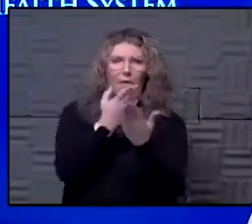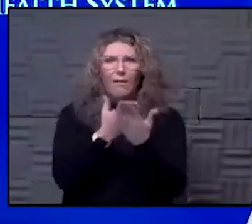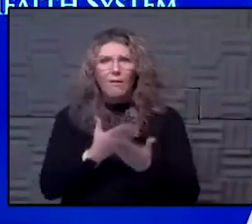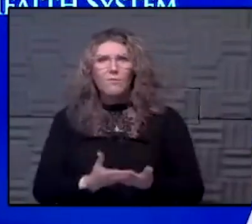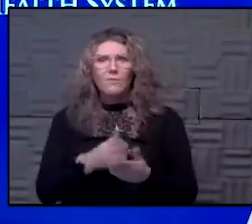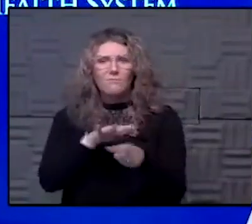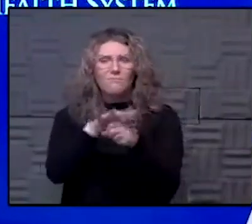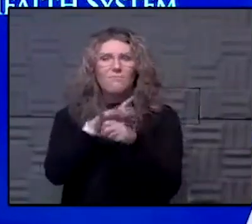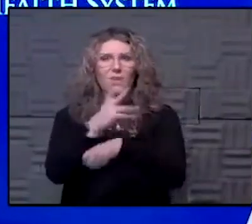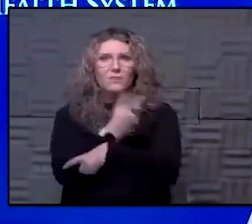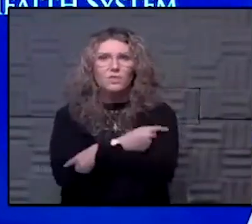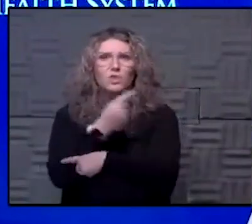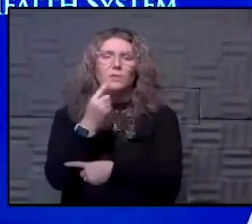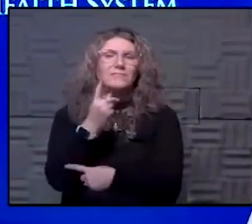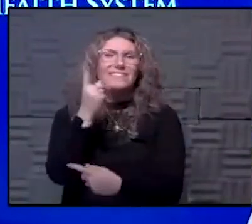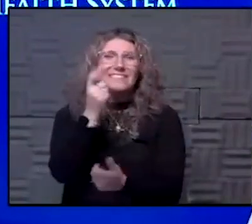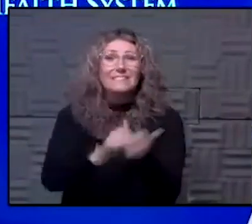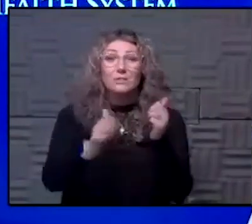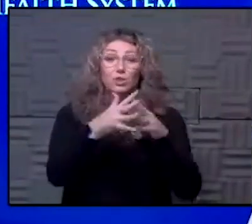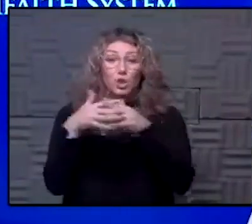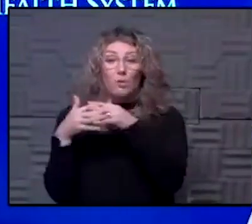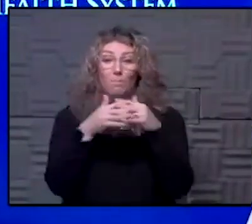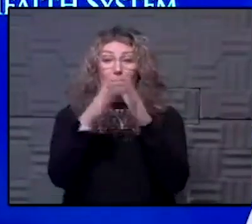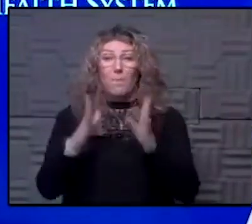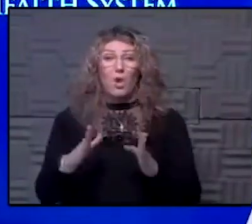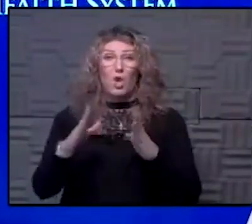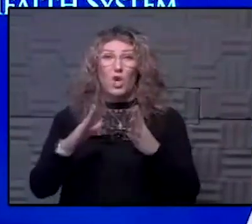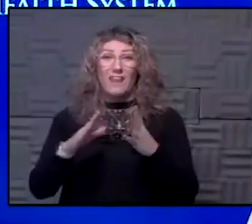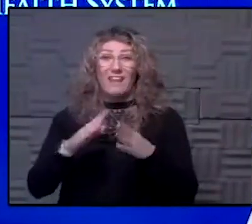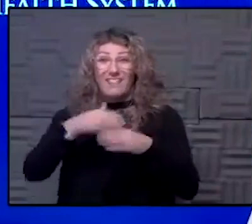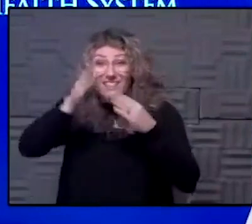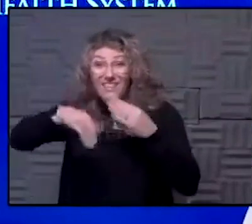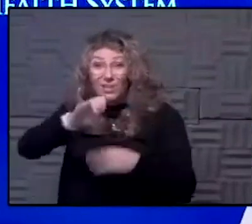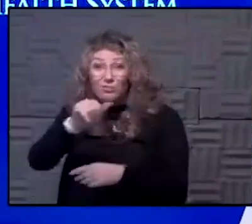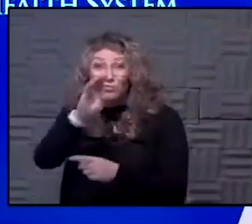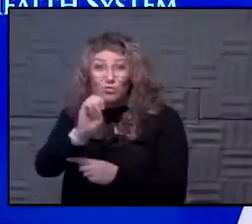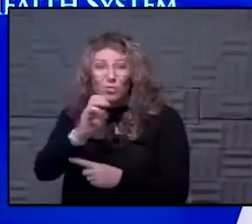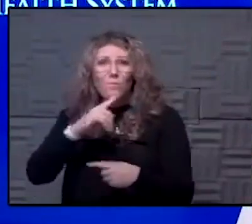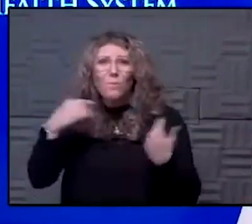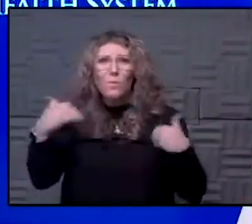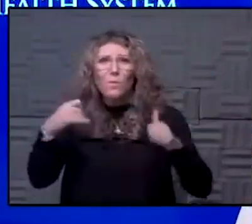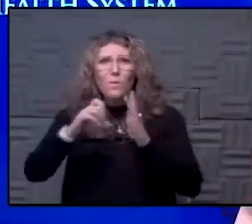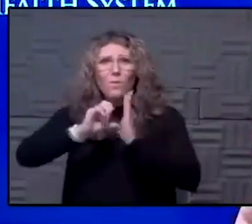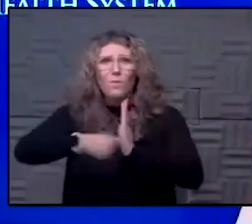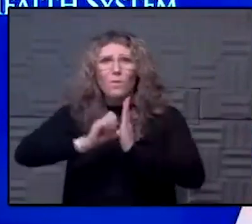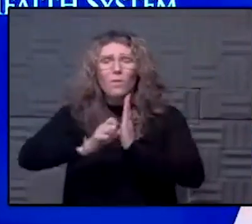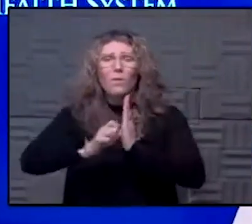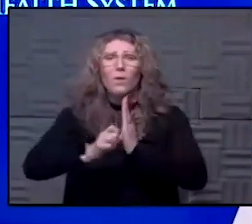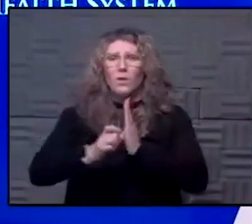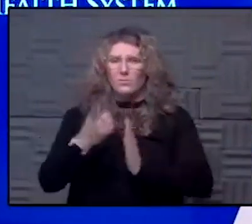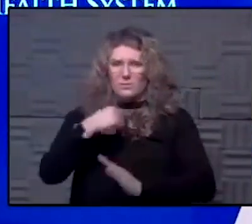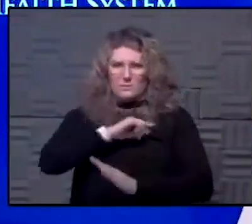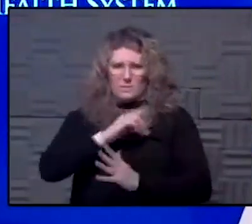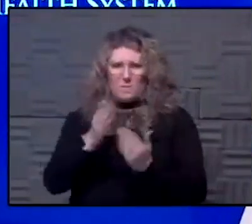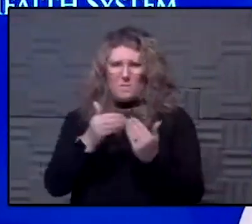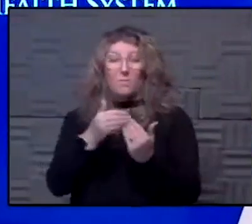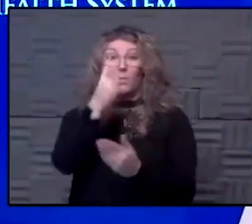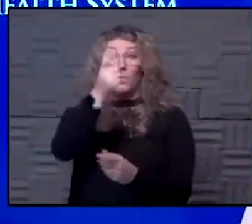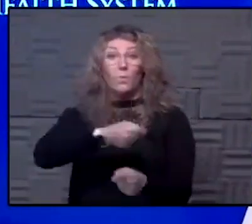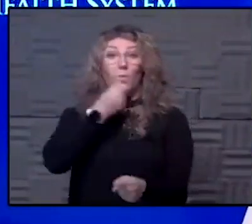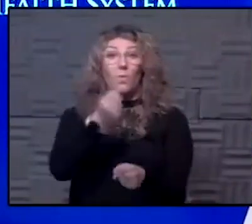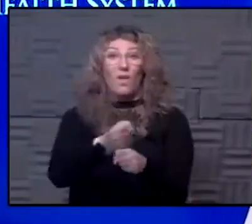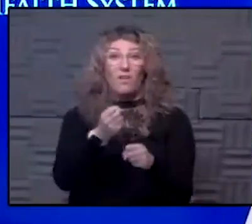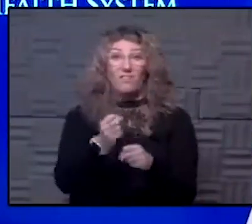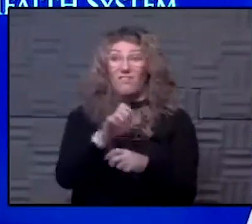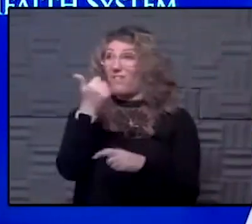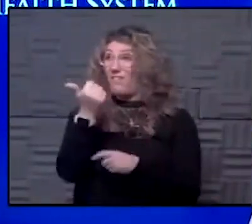shots to vaccinate every American by the end of June. That's impressive. So we've been at this for almost a year, in some parts